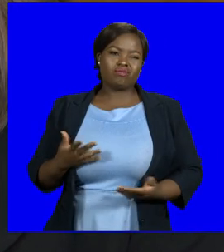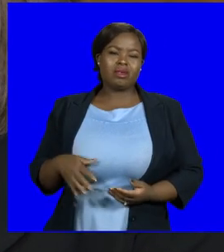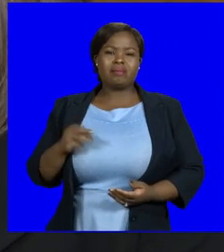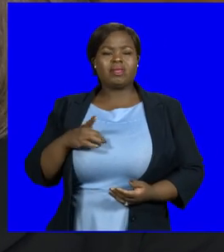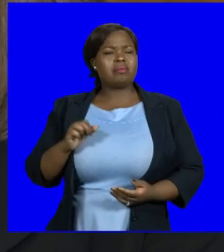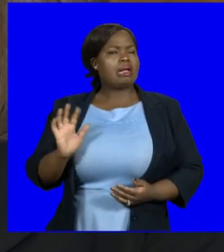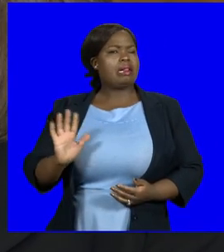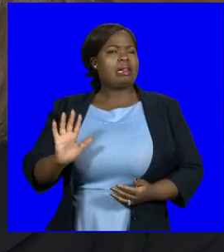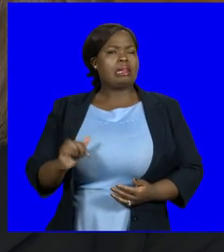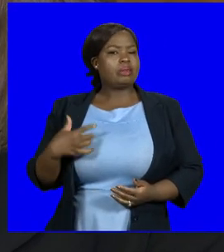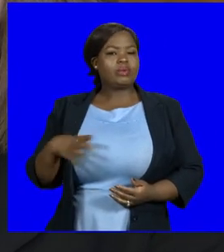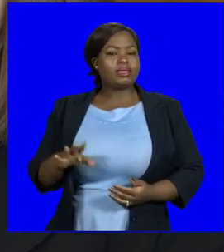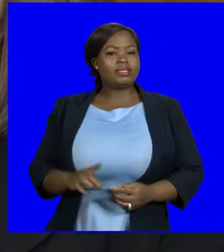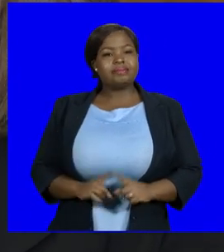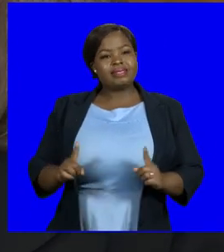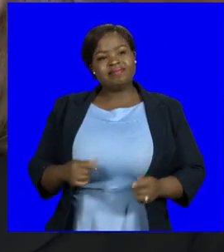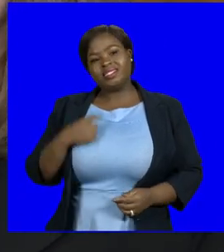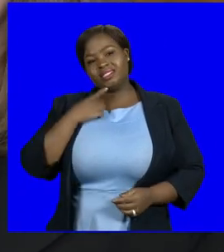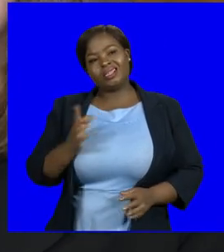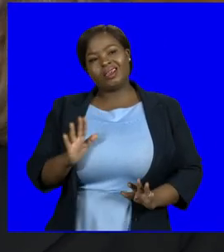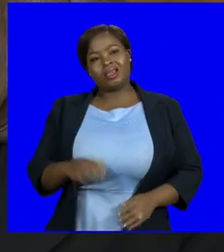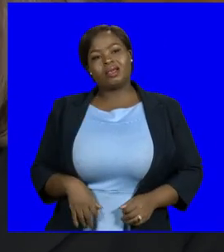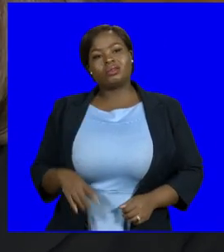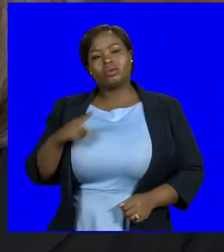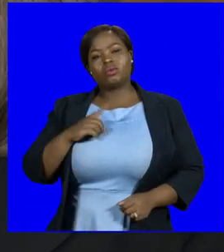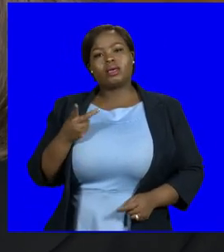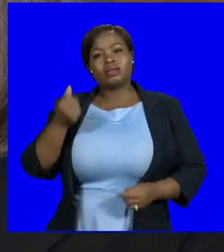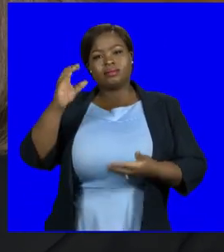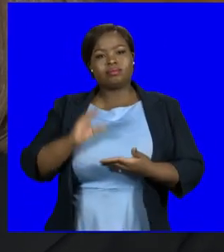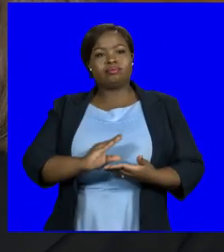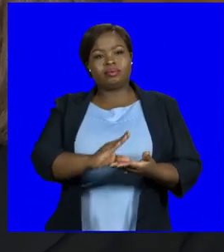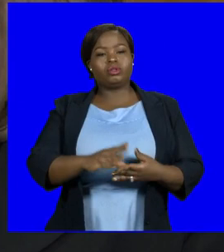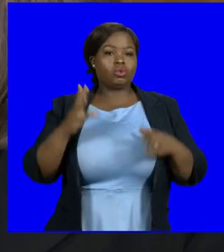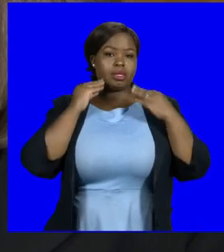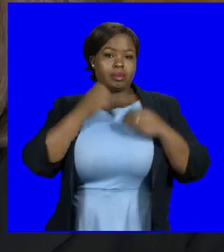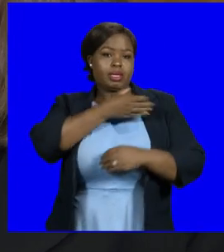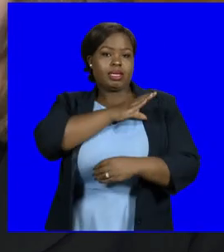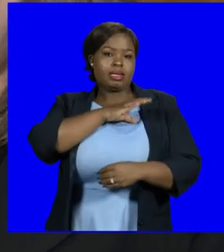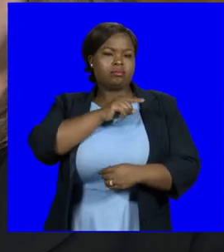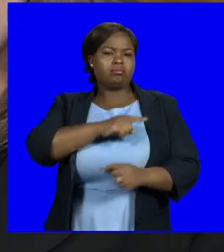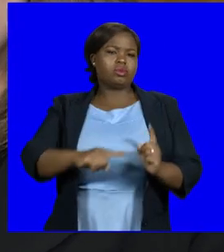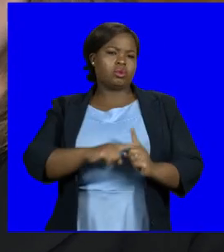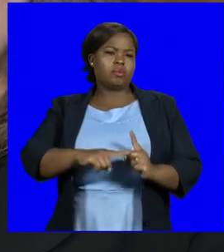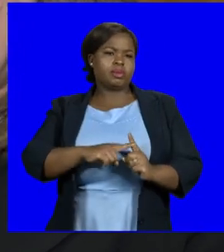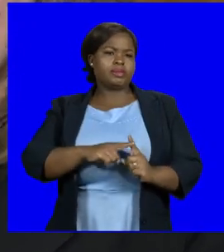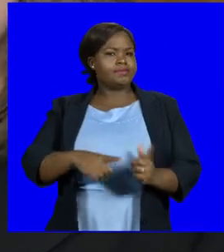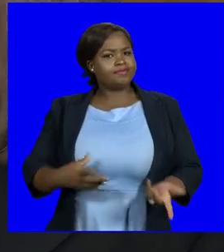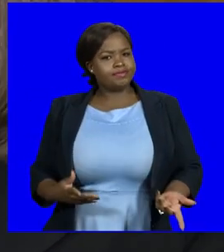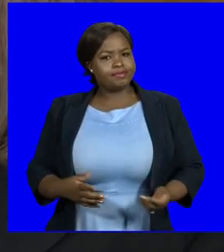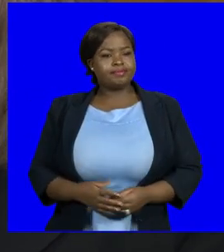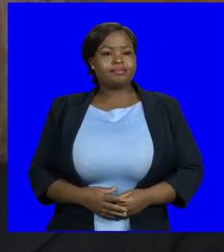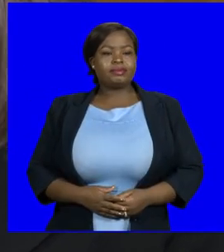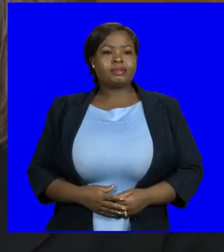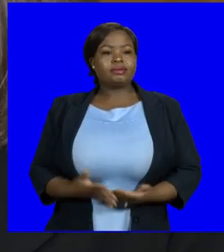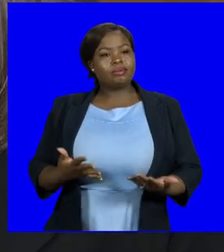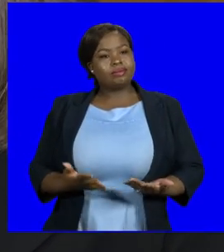Midmar. And then they said, no, you know, the funds come straight to the Teddy Bear Clinic, which is a positive. And, you know, sort